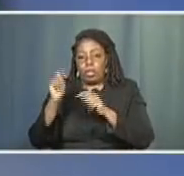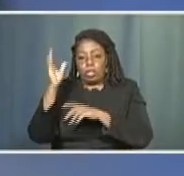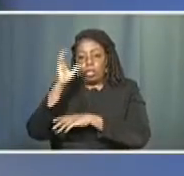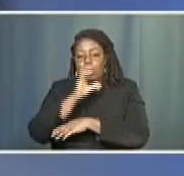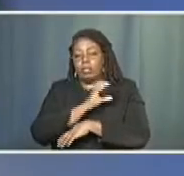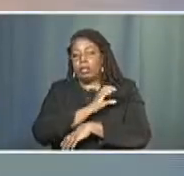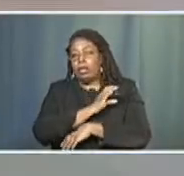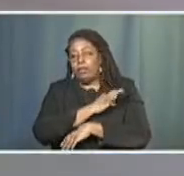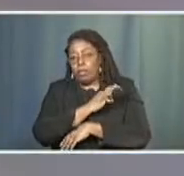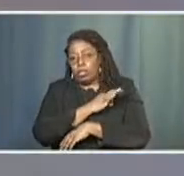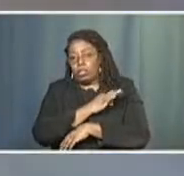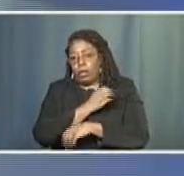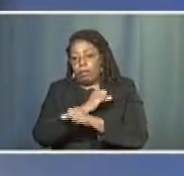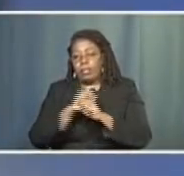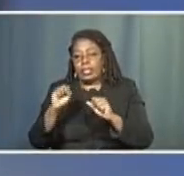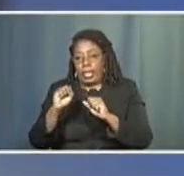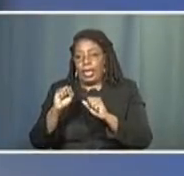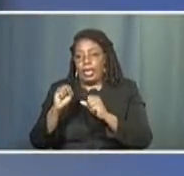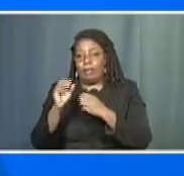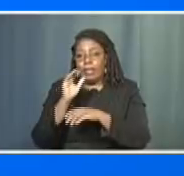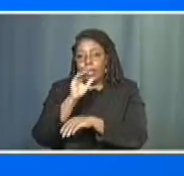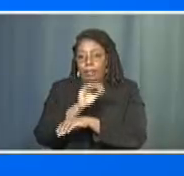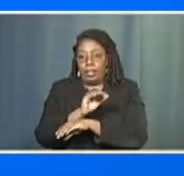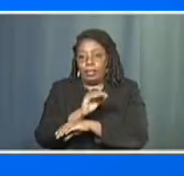Charles Fisher. Have a safe evening.